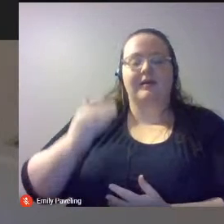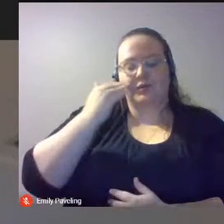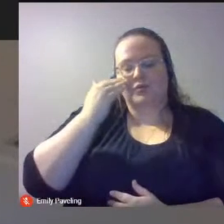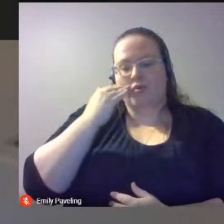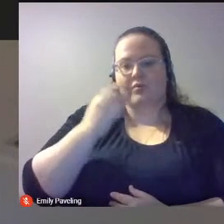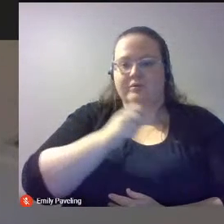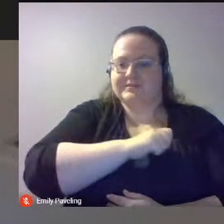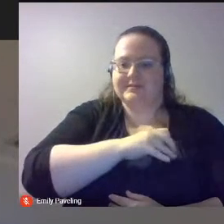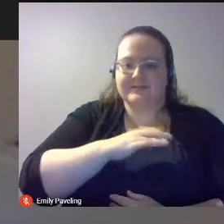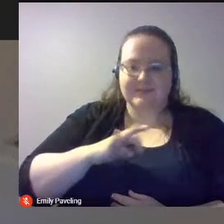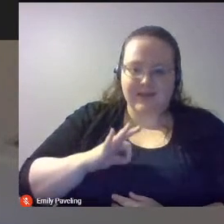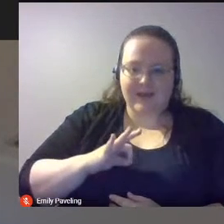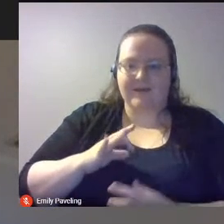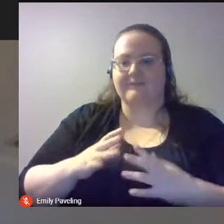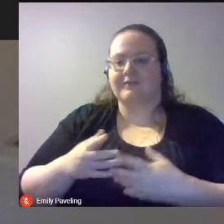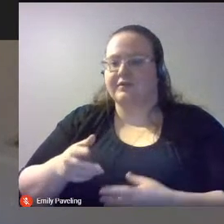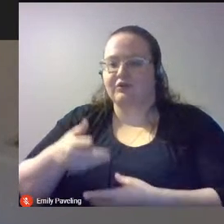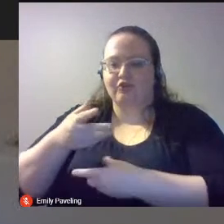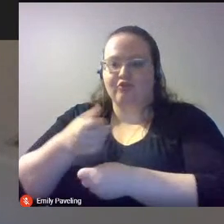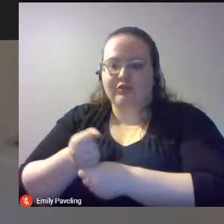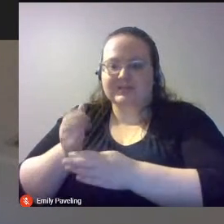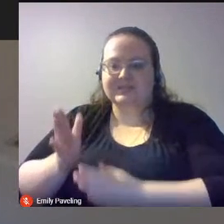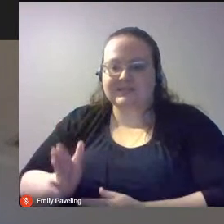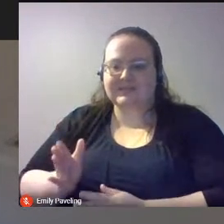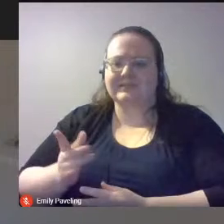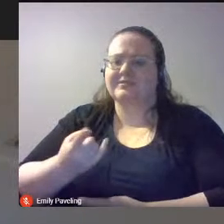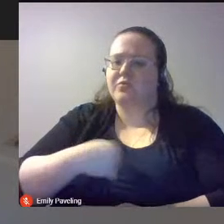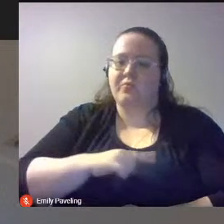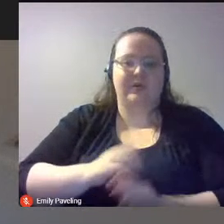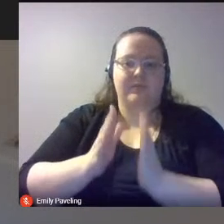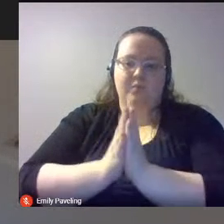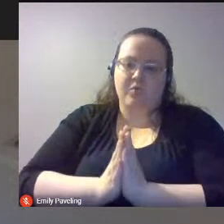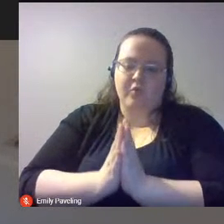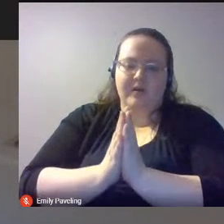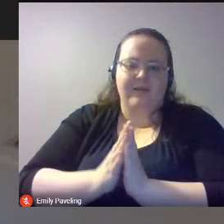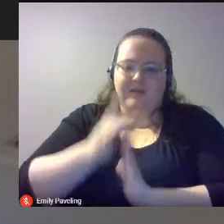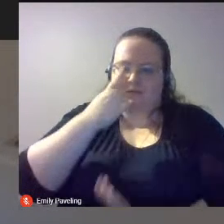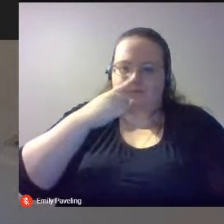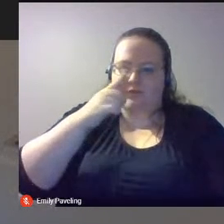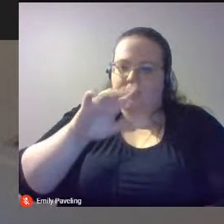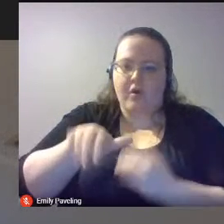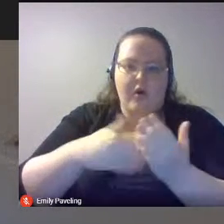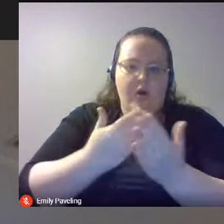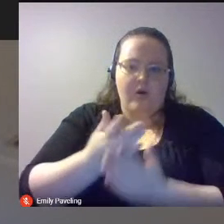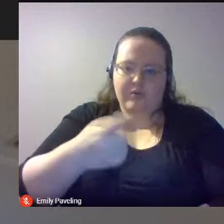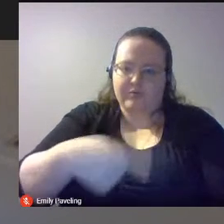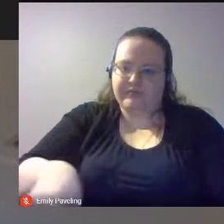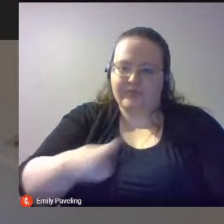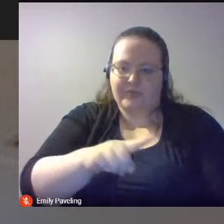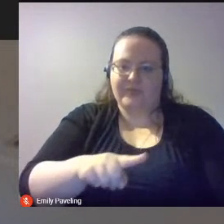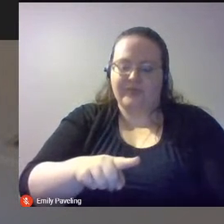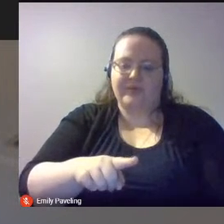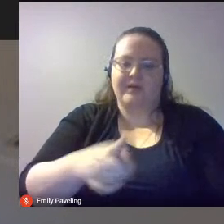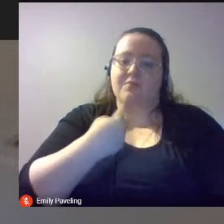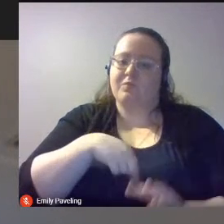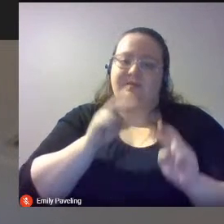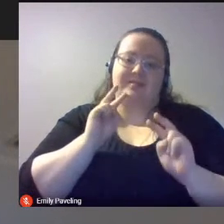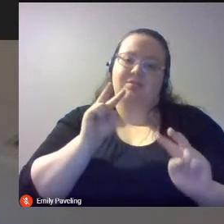our trustees, we hold all of you in our thoughts and prayers, and we are very much looking forward